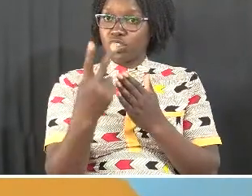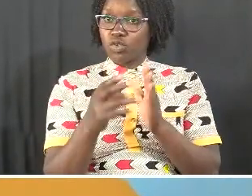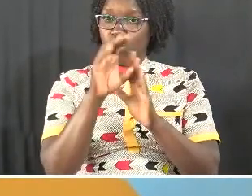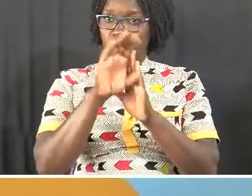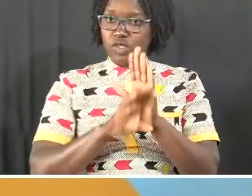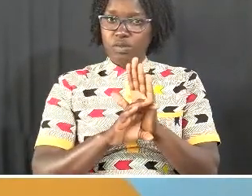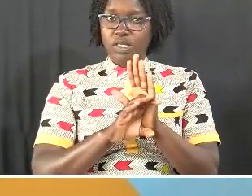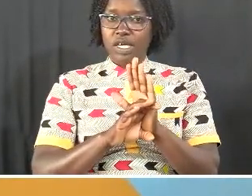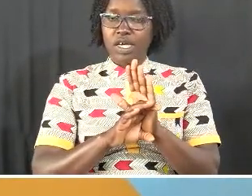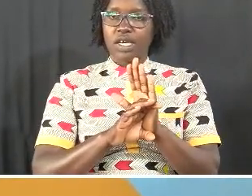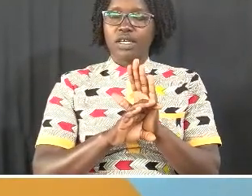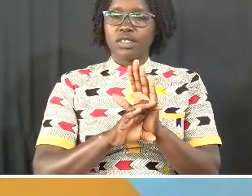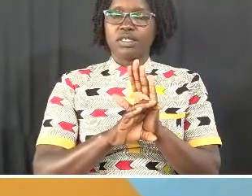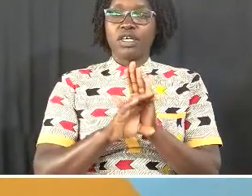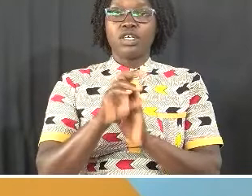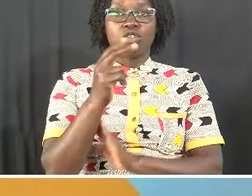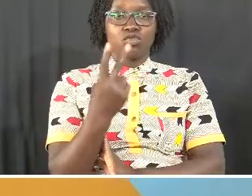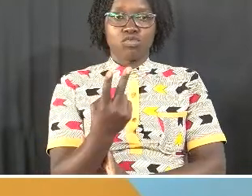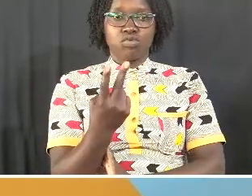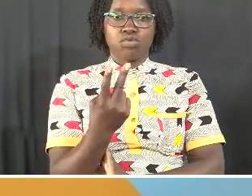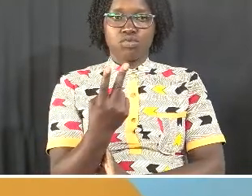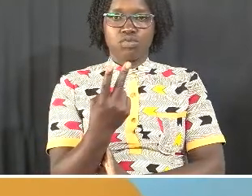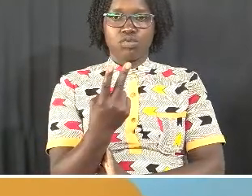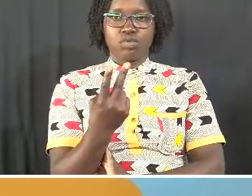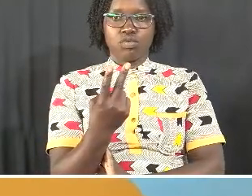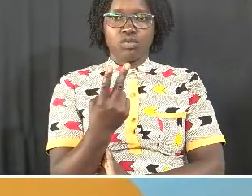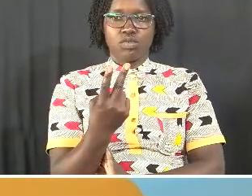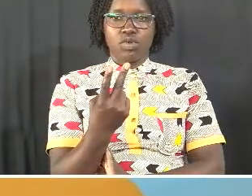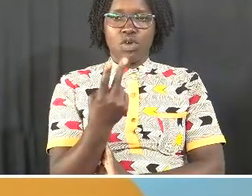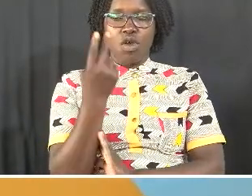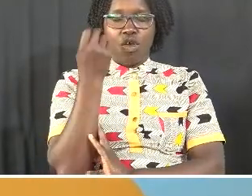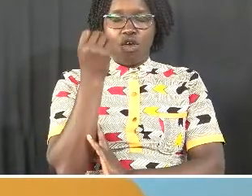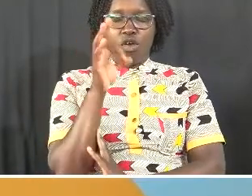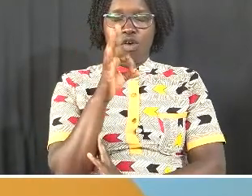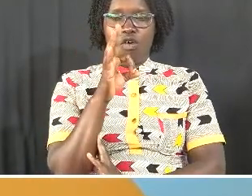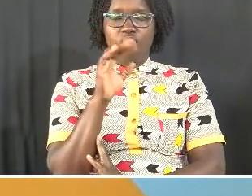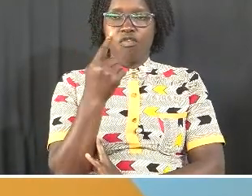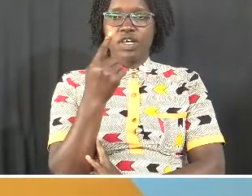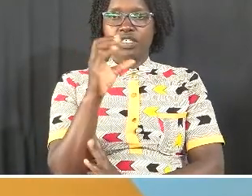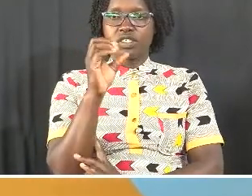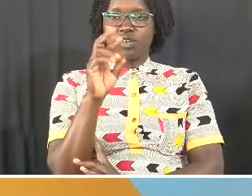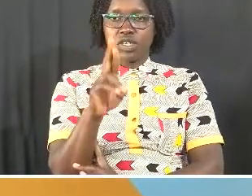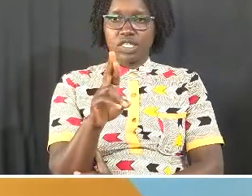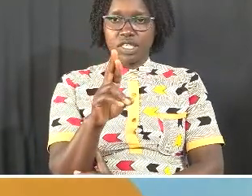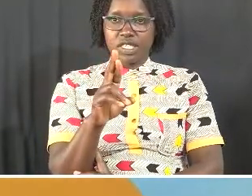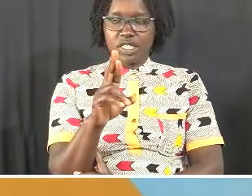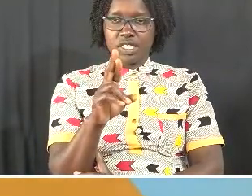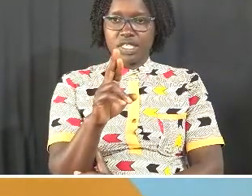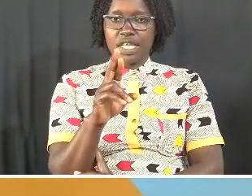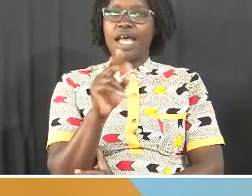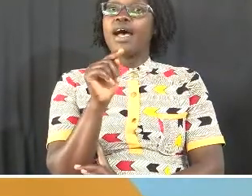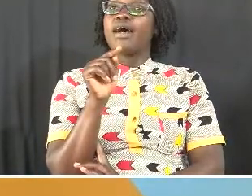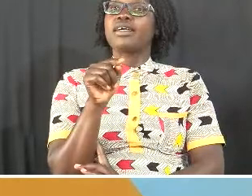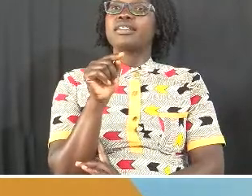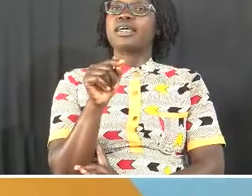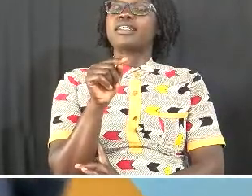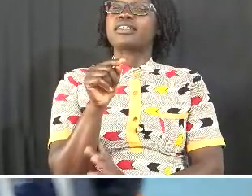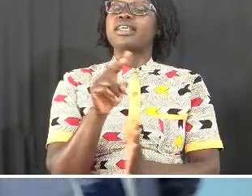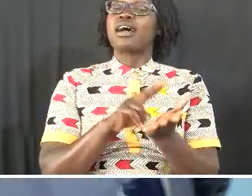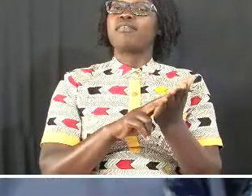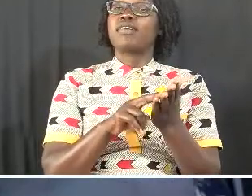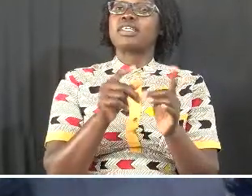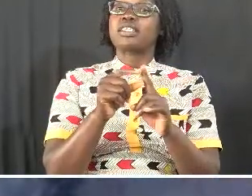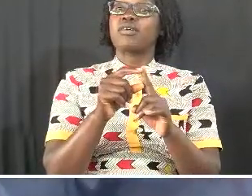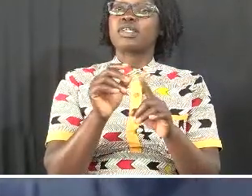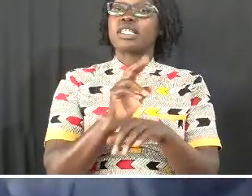chapter 2, of 1 Corinthians, there is a text which